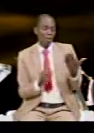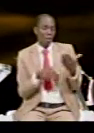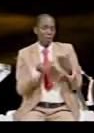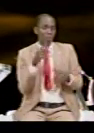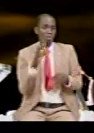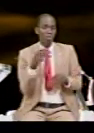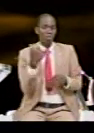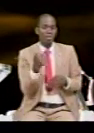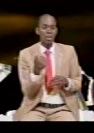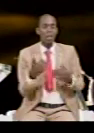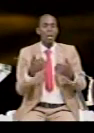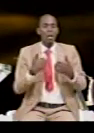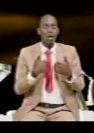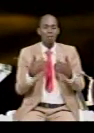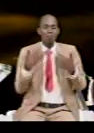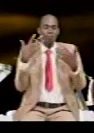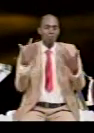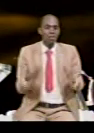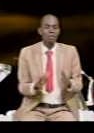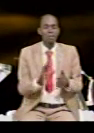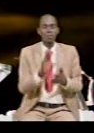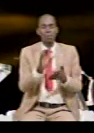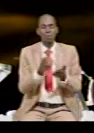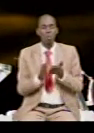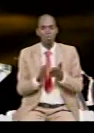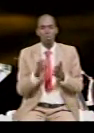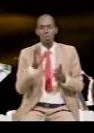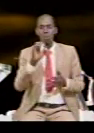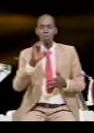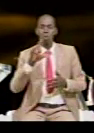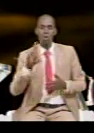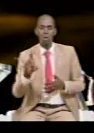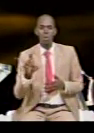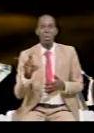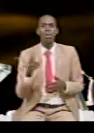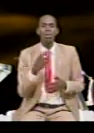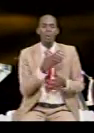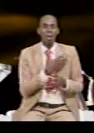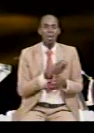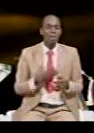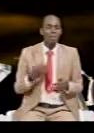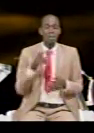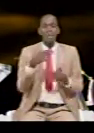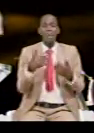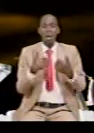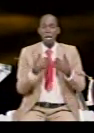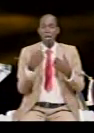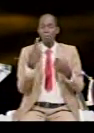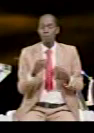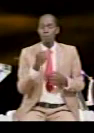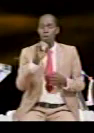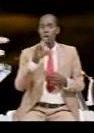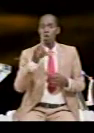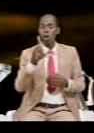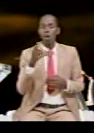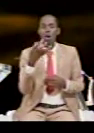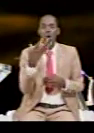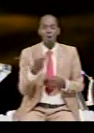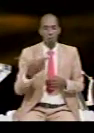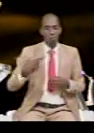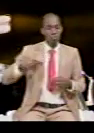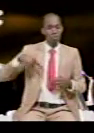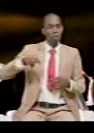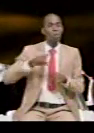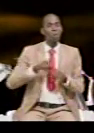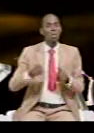oil. And so what they had the lamp of religion, but it was darkness. They were living in